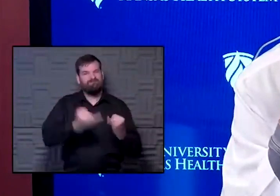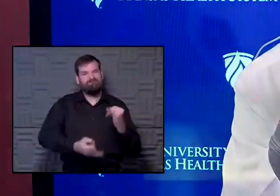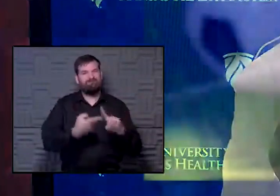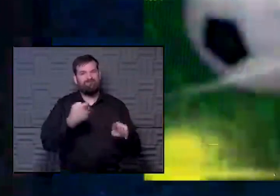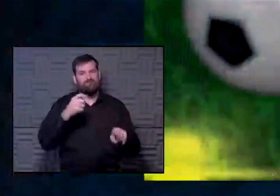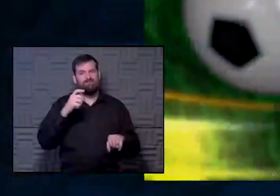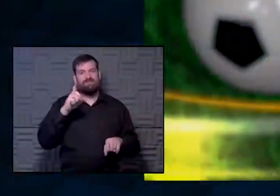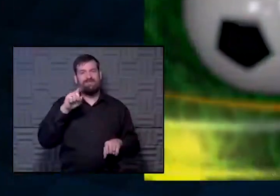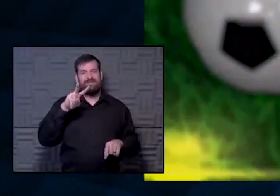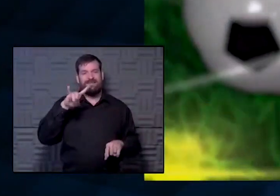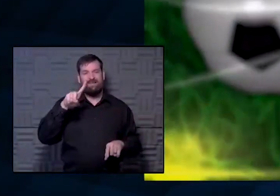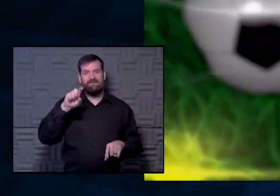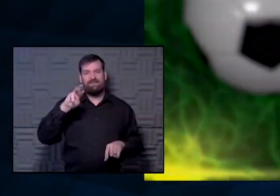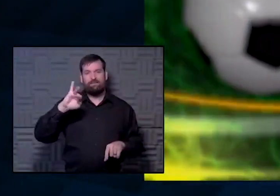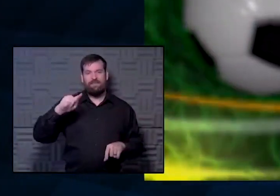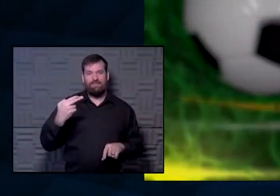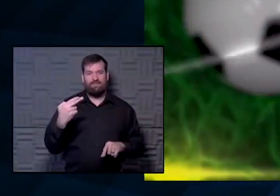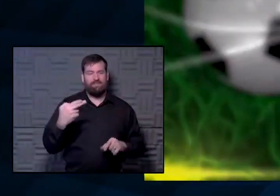Smith.